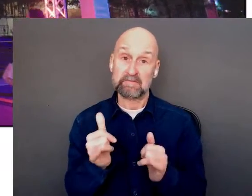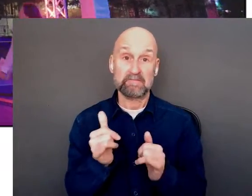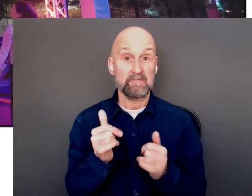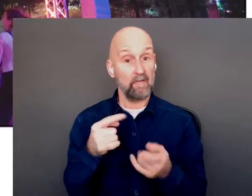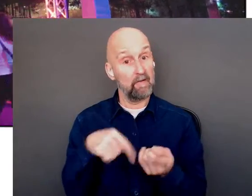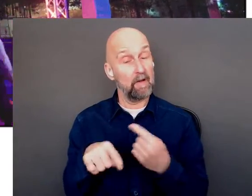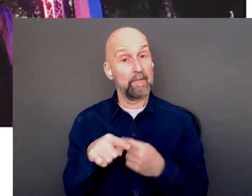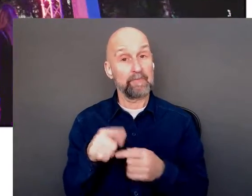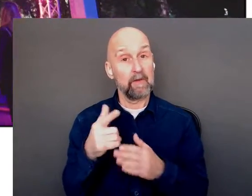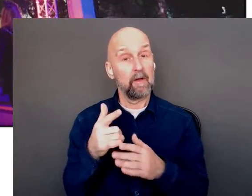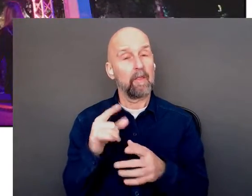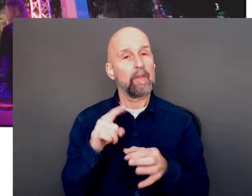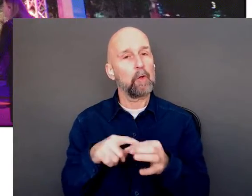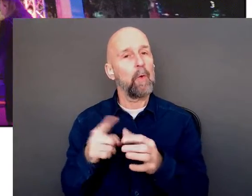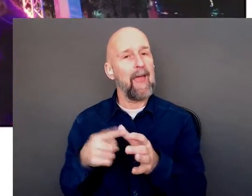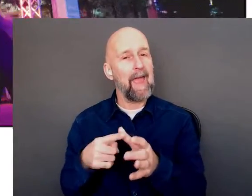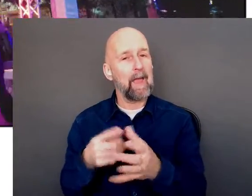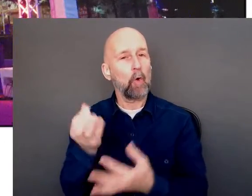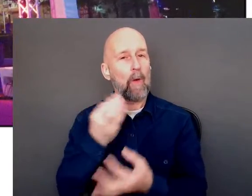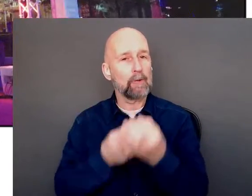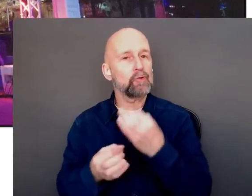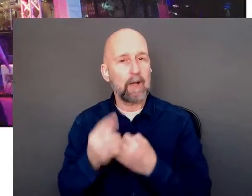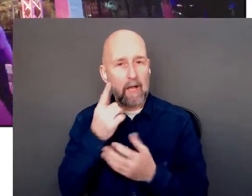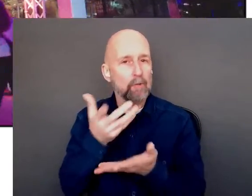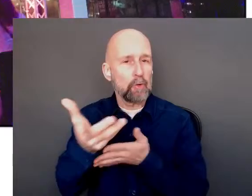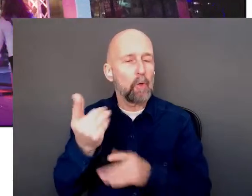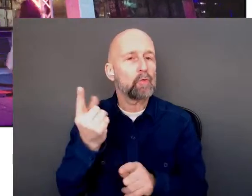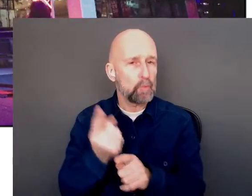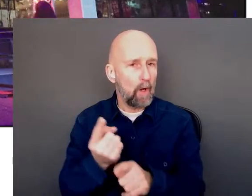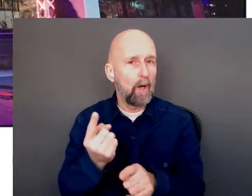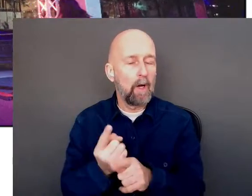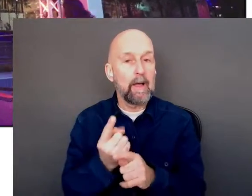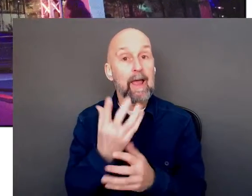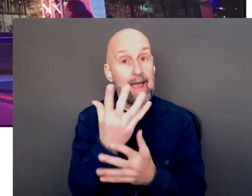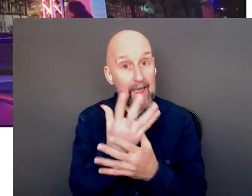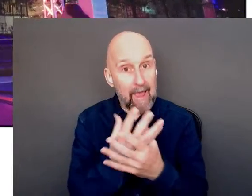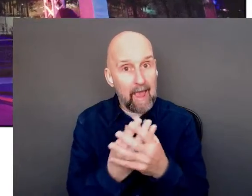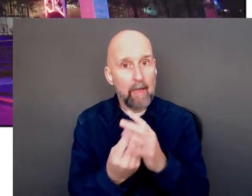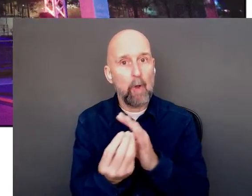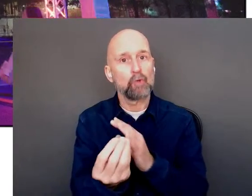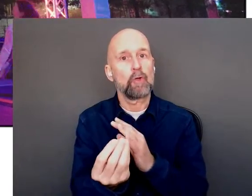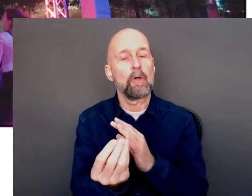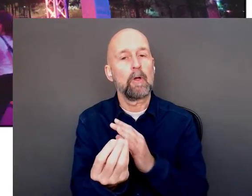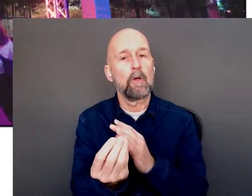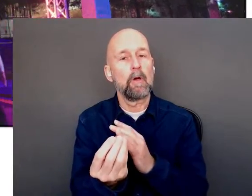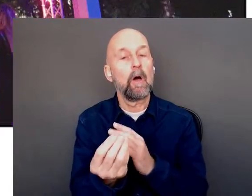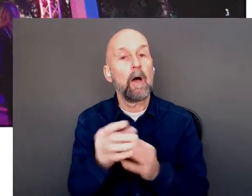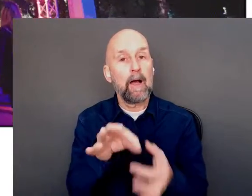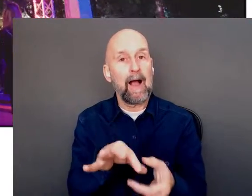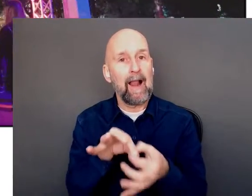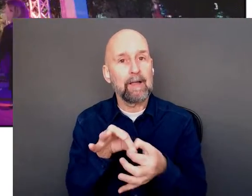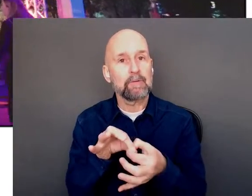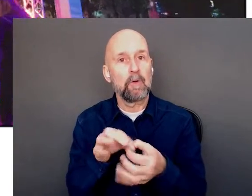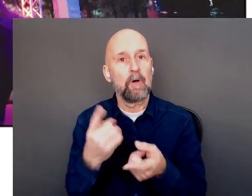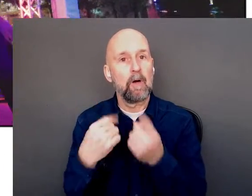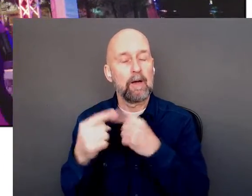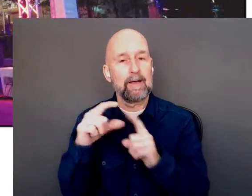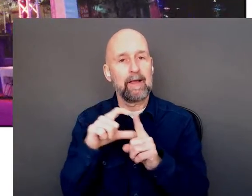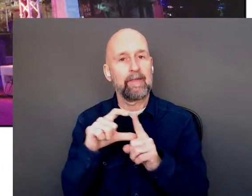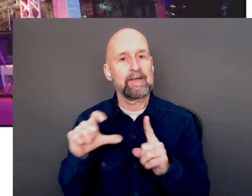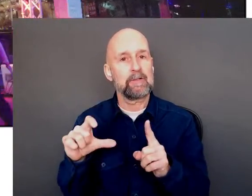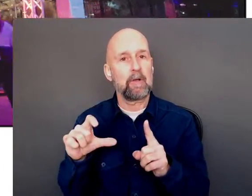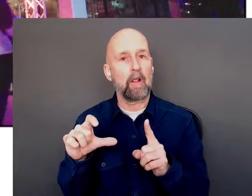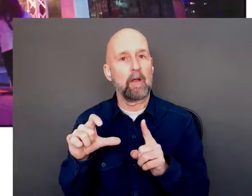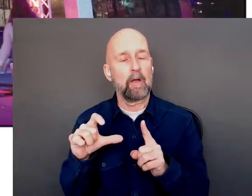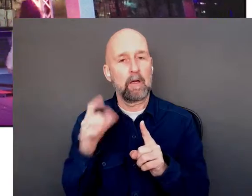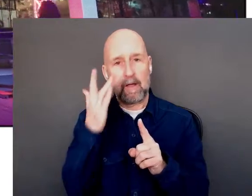Q&A after. But like the immersion goes back to a digital world, virtual, whereas we try to